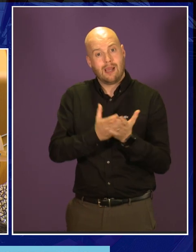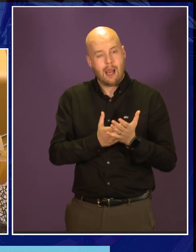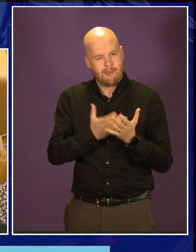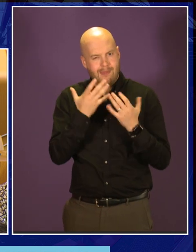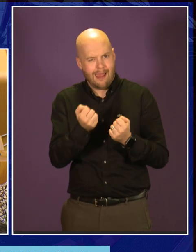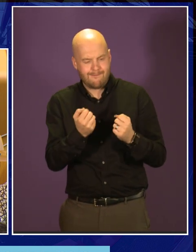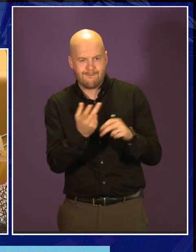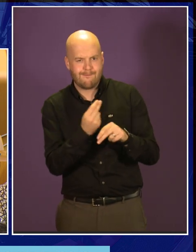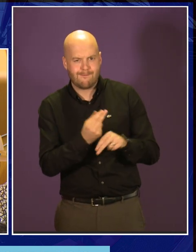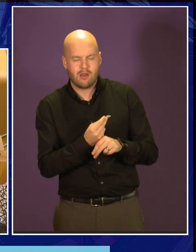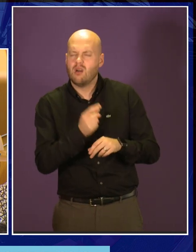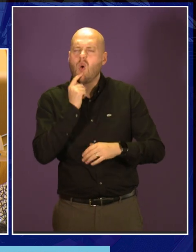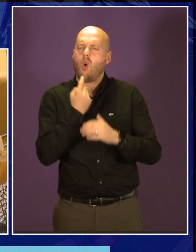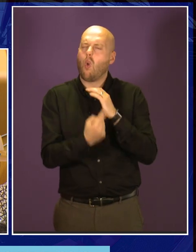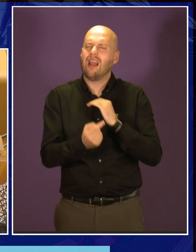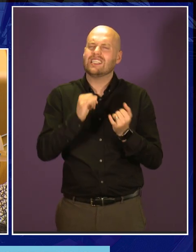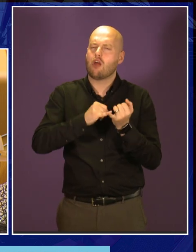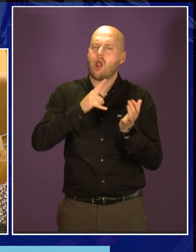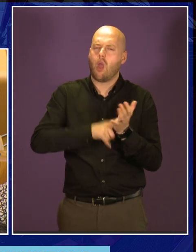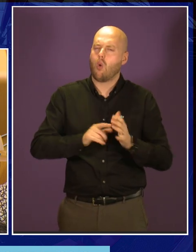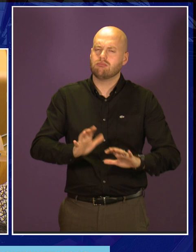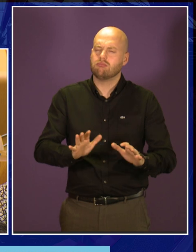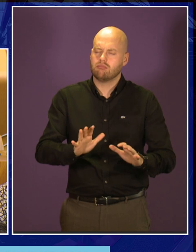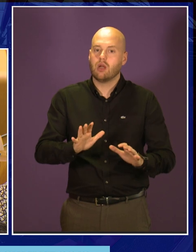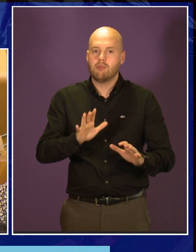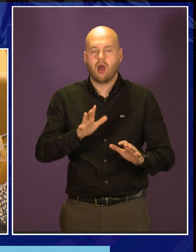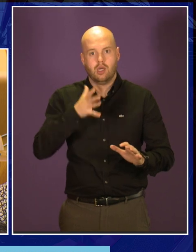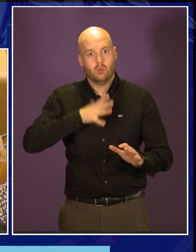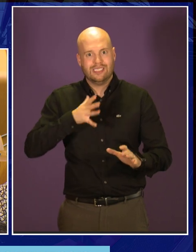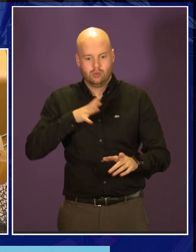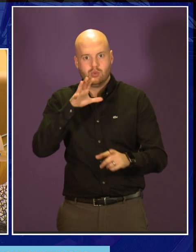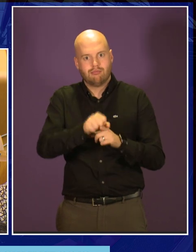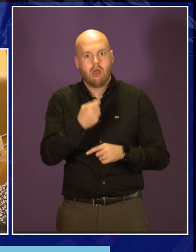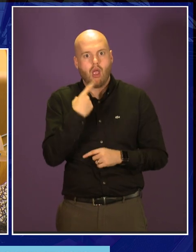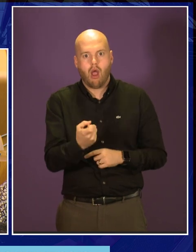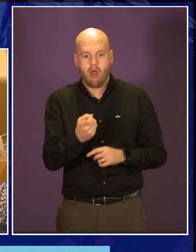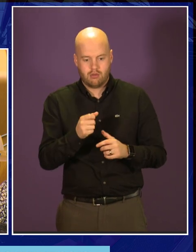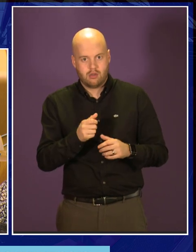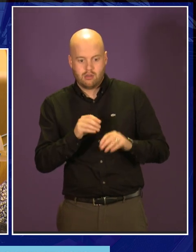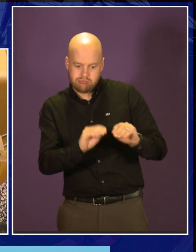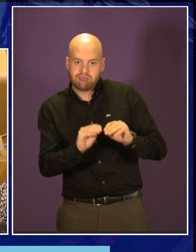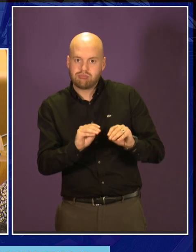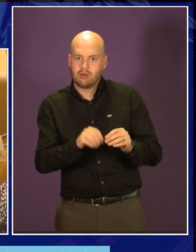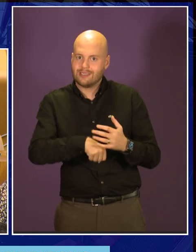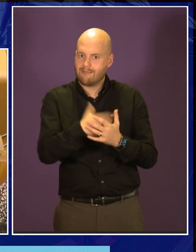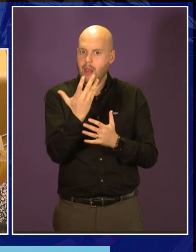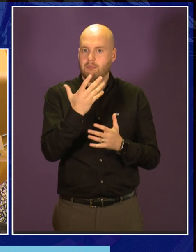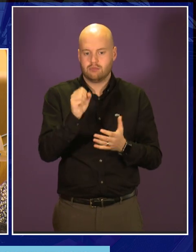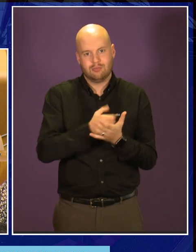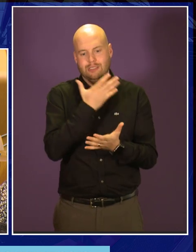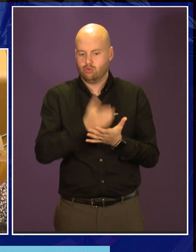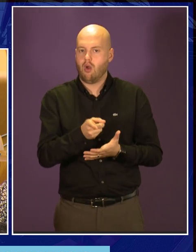it's not only for Sierra Leone, because we are looking at catching them young. How do we start to develop and ensure that we provide the right type of